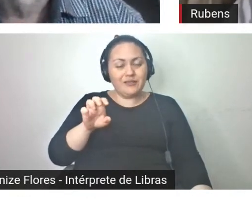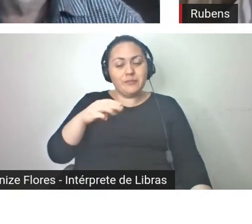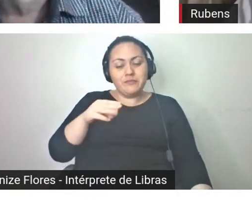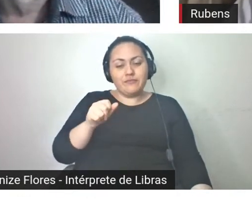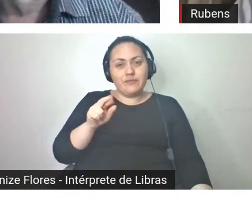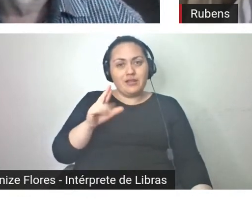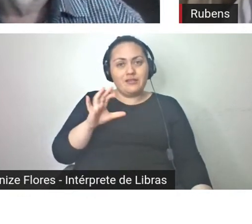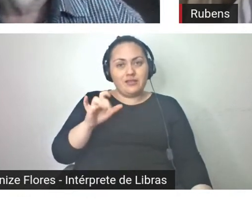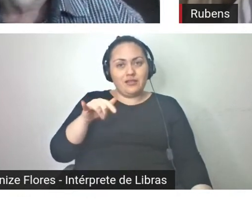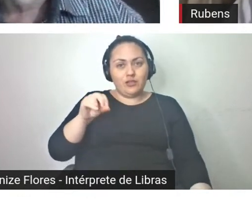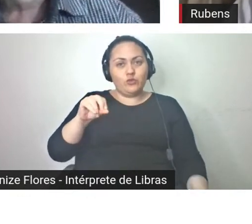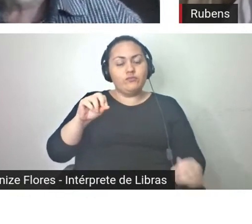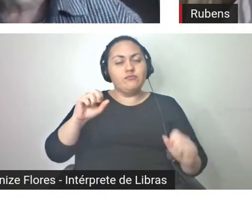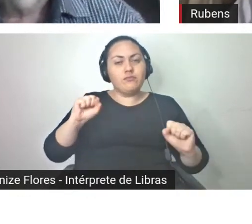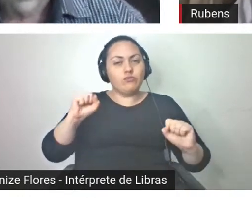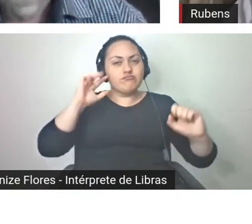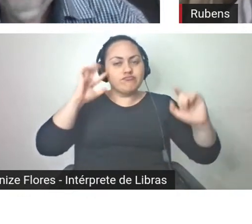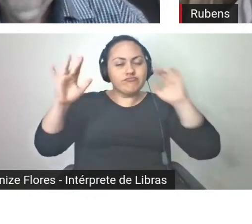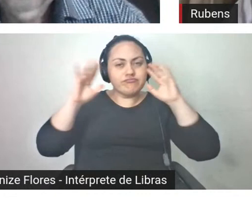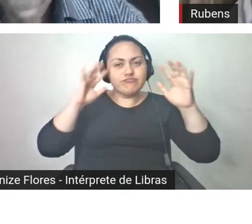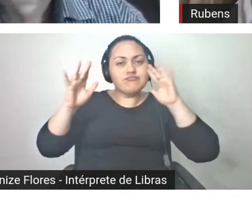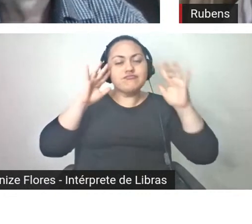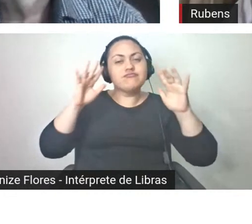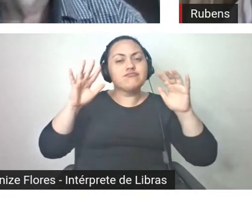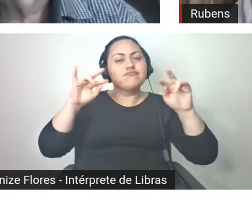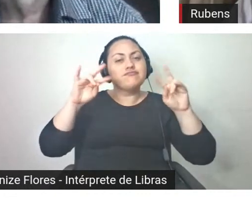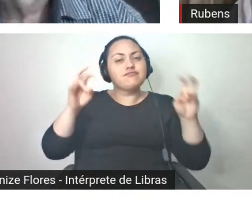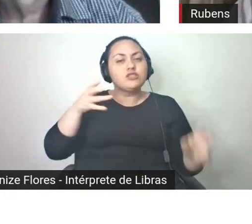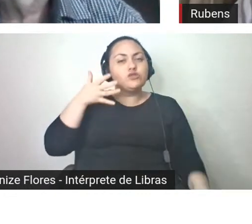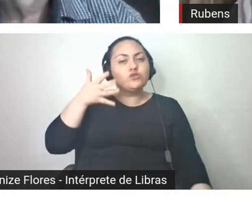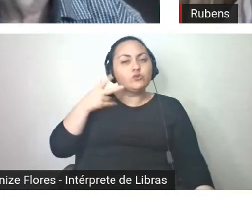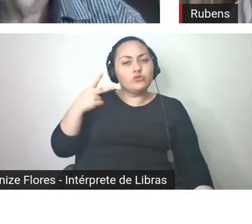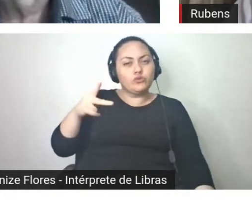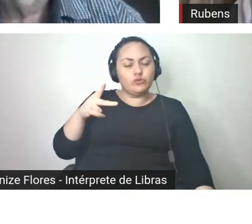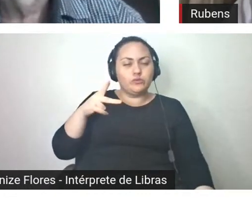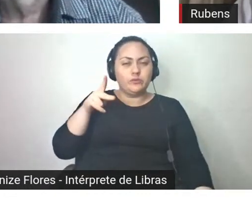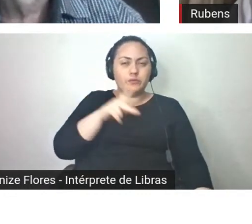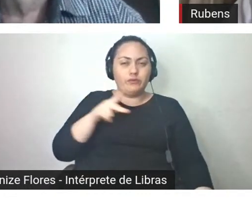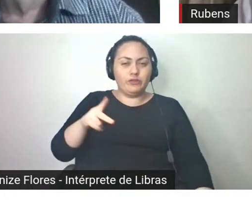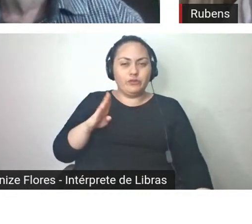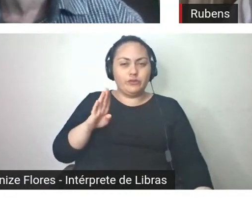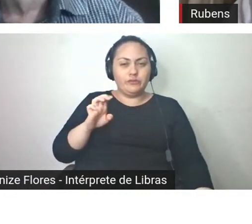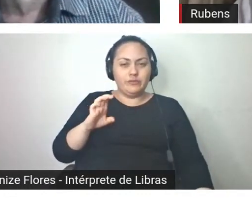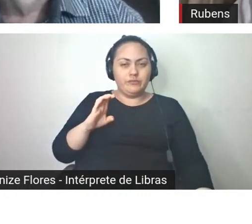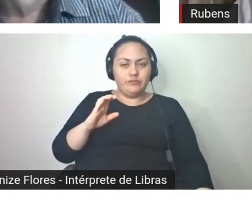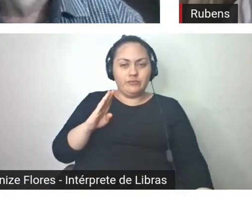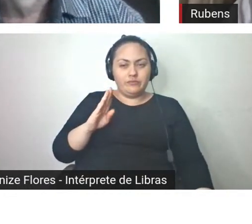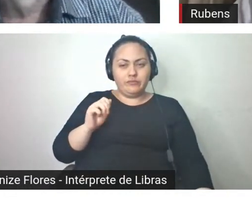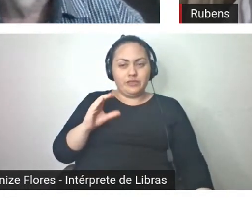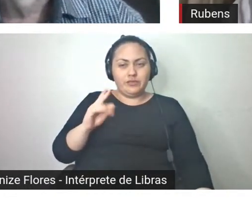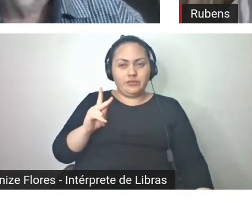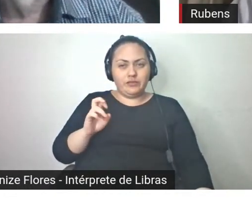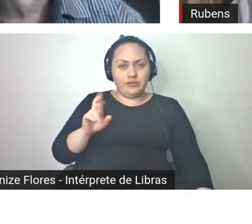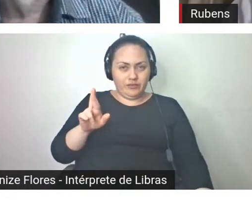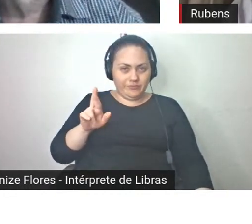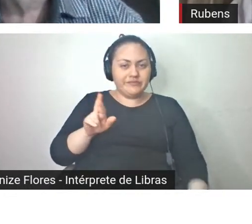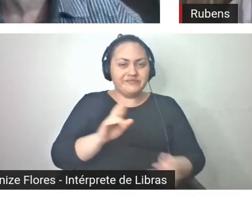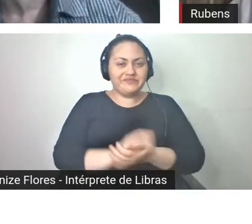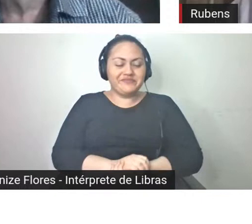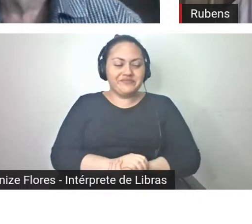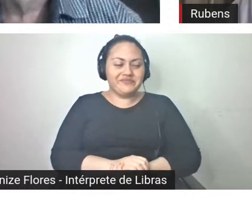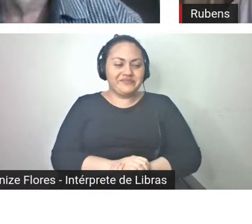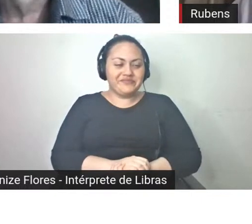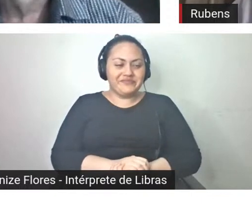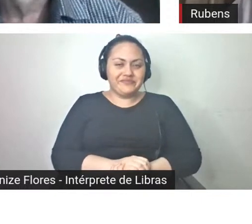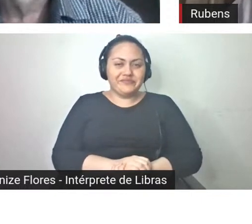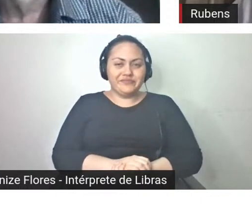reflexões a partir do discurso do professor Baker. Let's move to Professor Marcelino for his reflections on